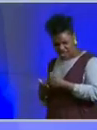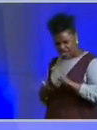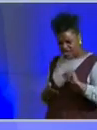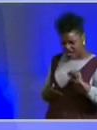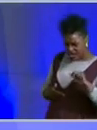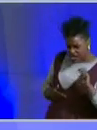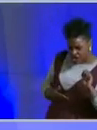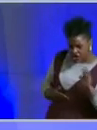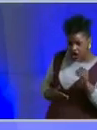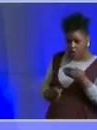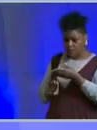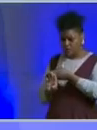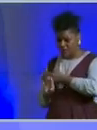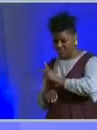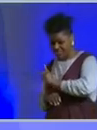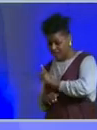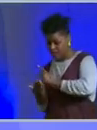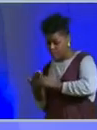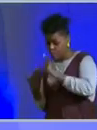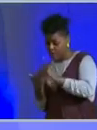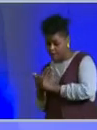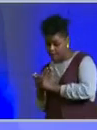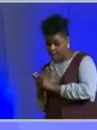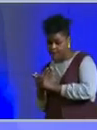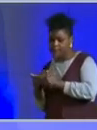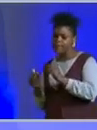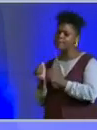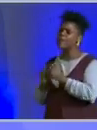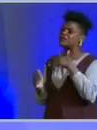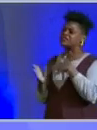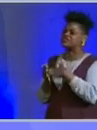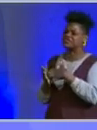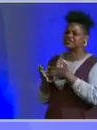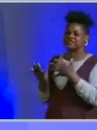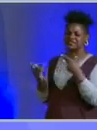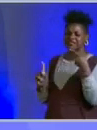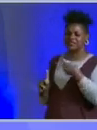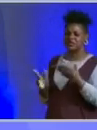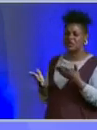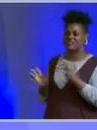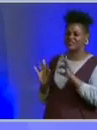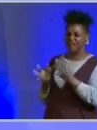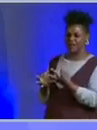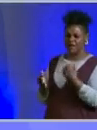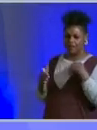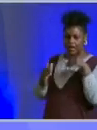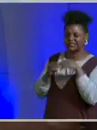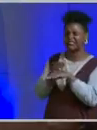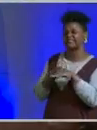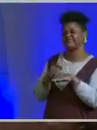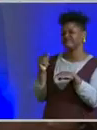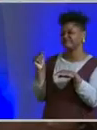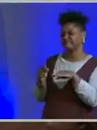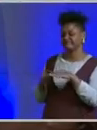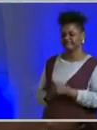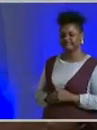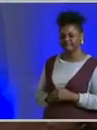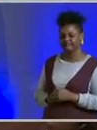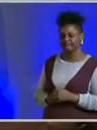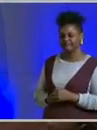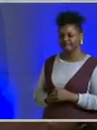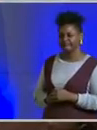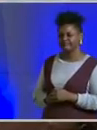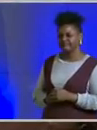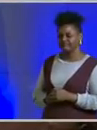pre-K programs, and ensuring that our most vulnerable families, really at all levels, get access to the highest quality programming. And then on